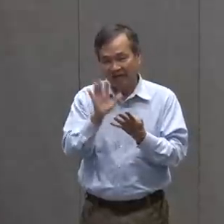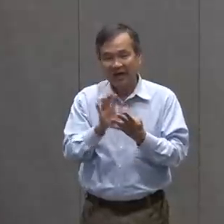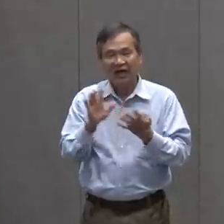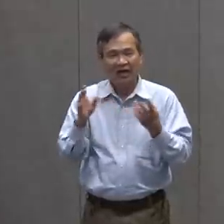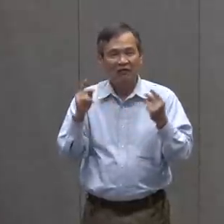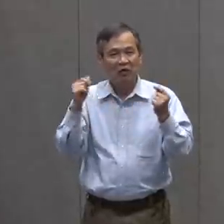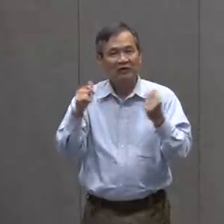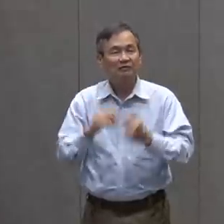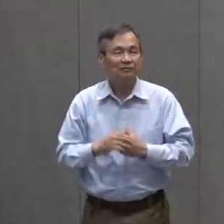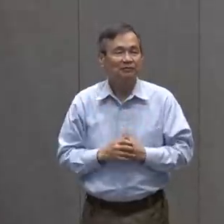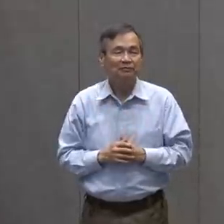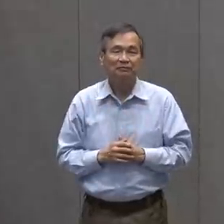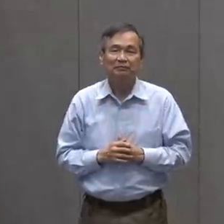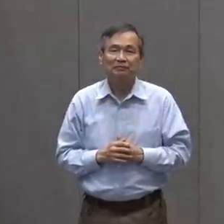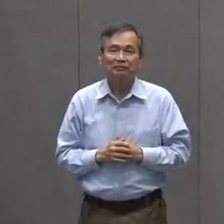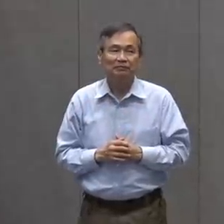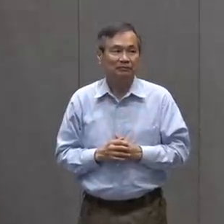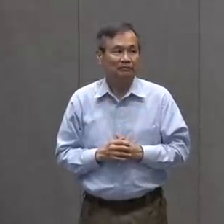quickly by fives.